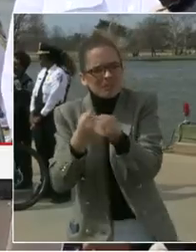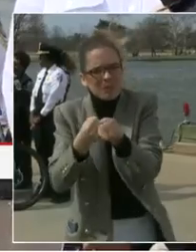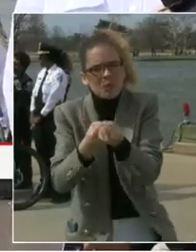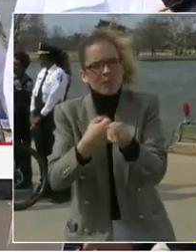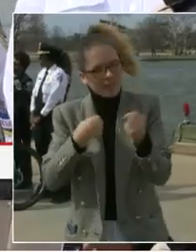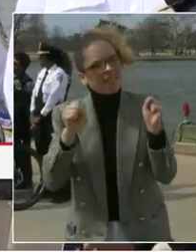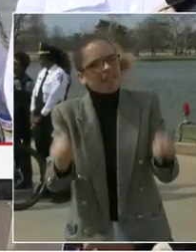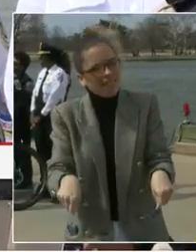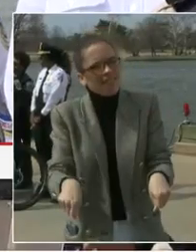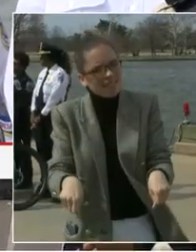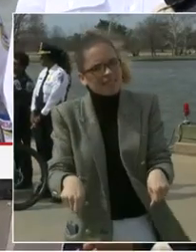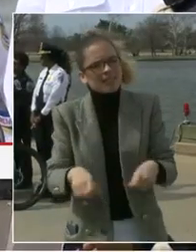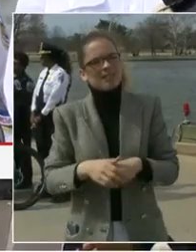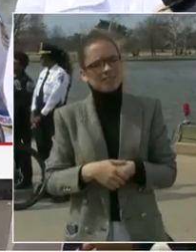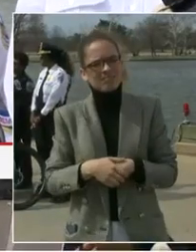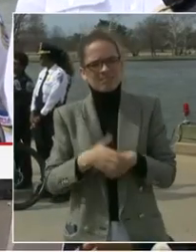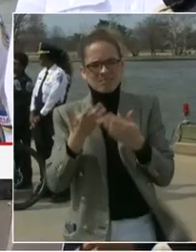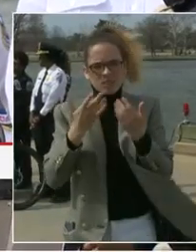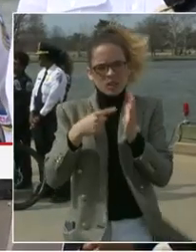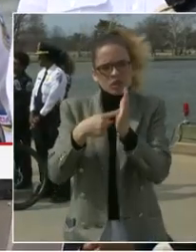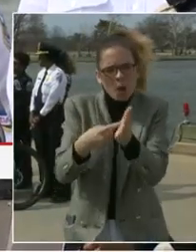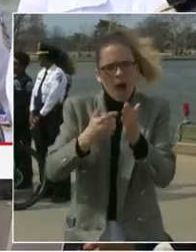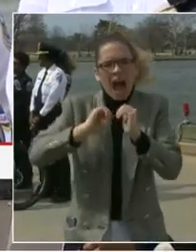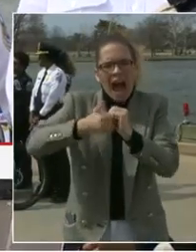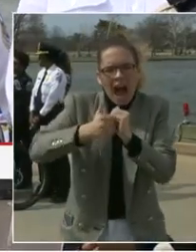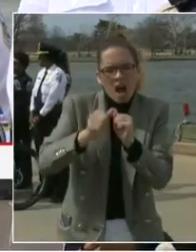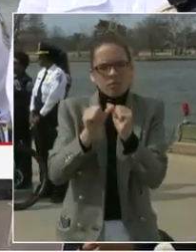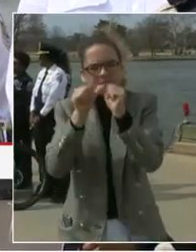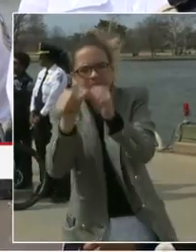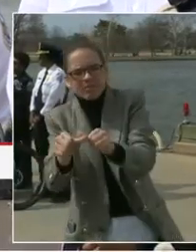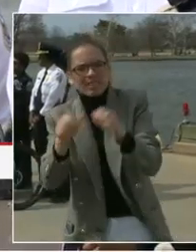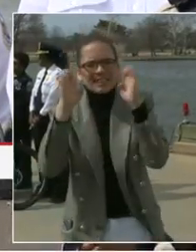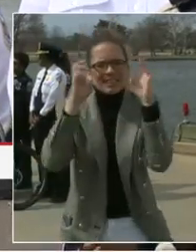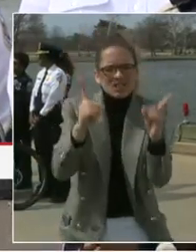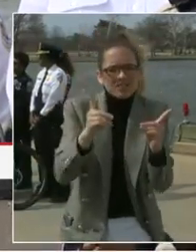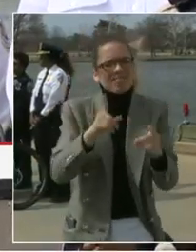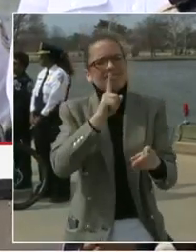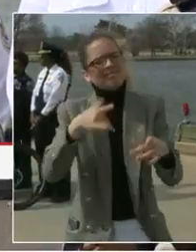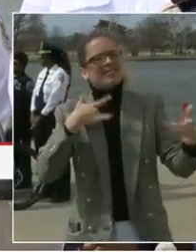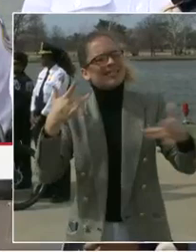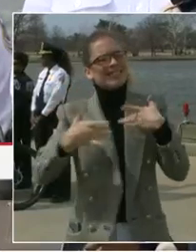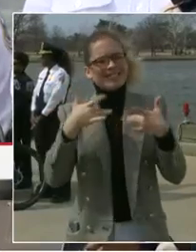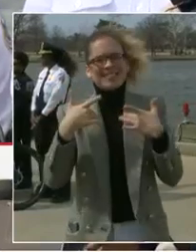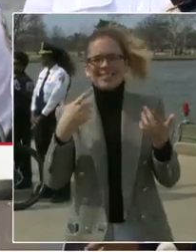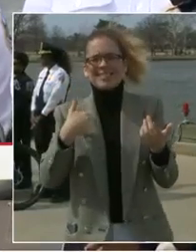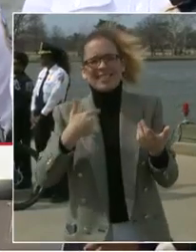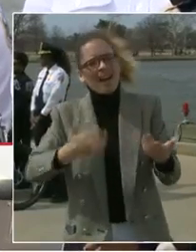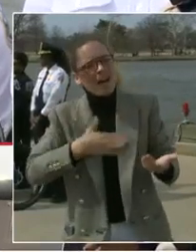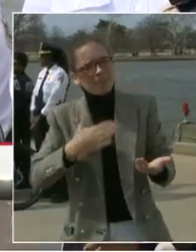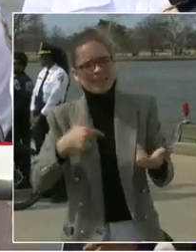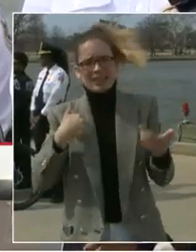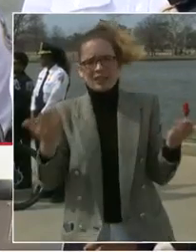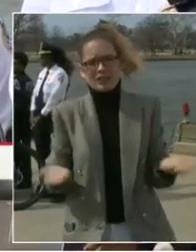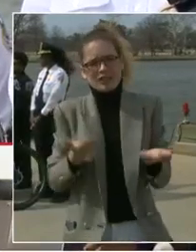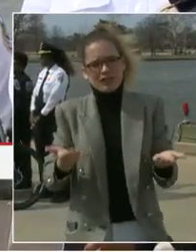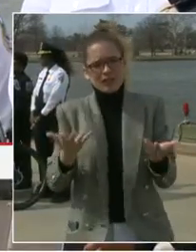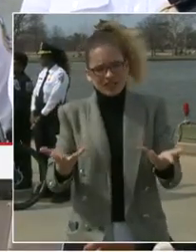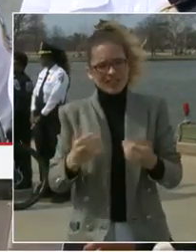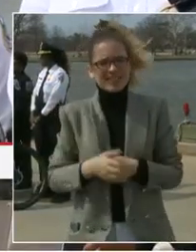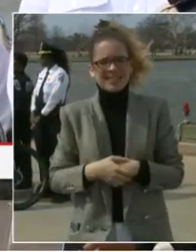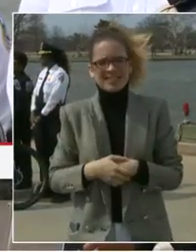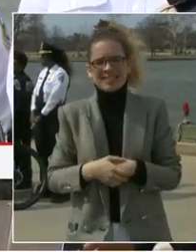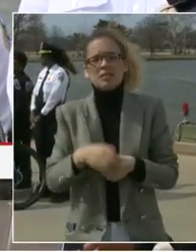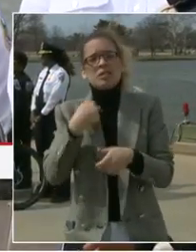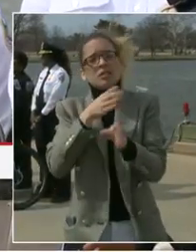units, and continue my education. It was such an exciting time, and I was so happy to be here. During my career, I've been fortunate to